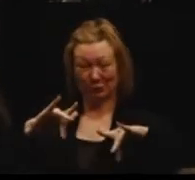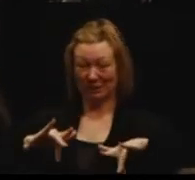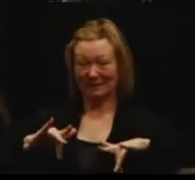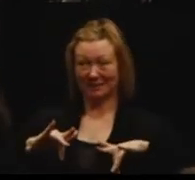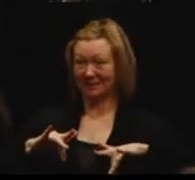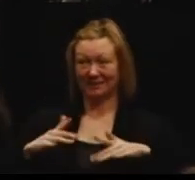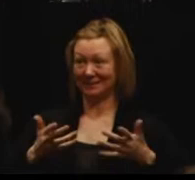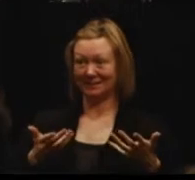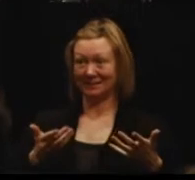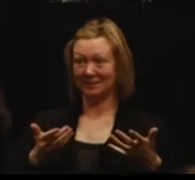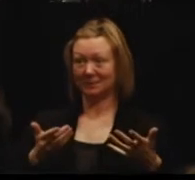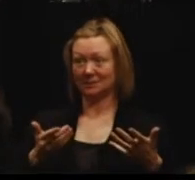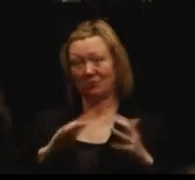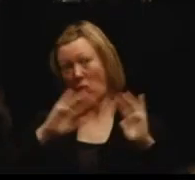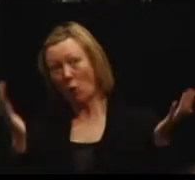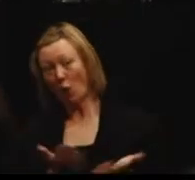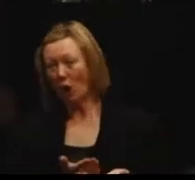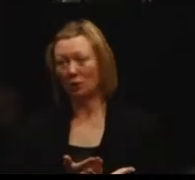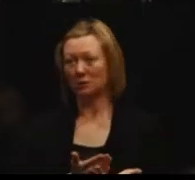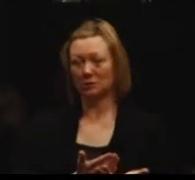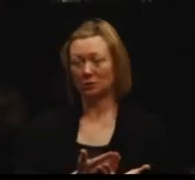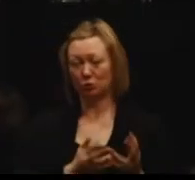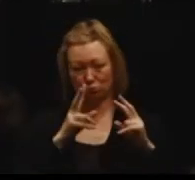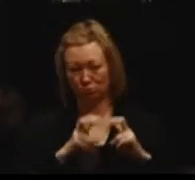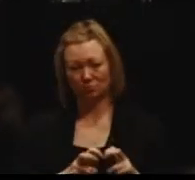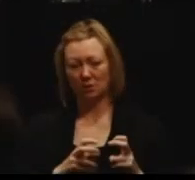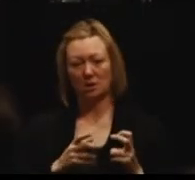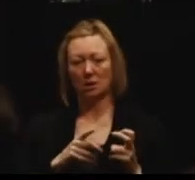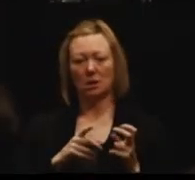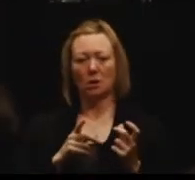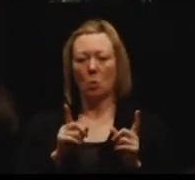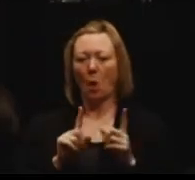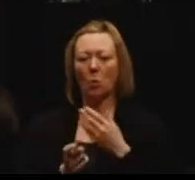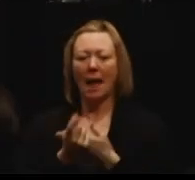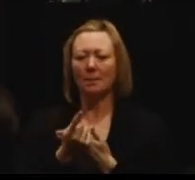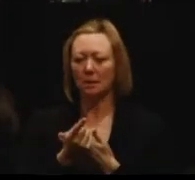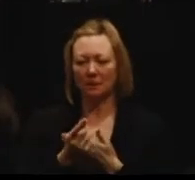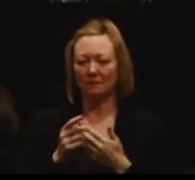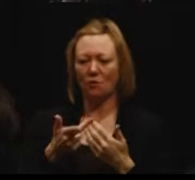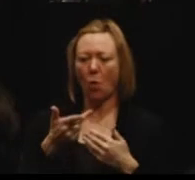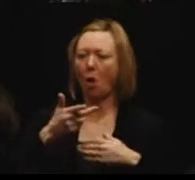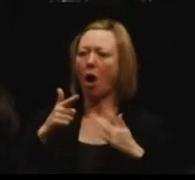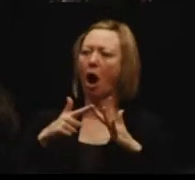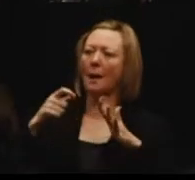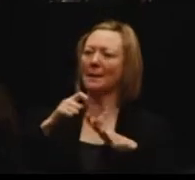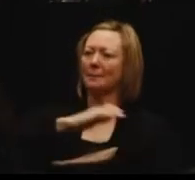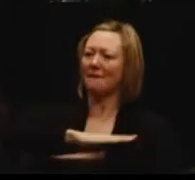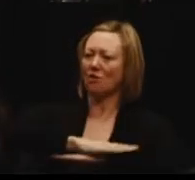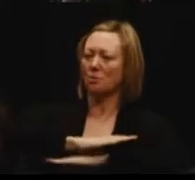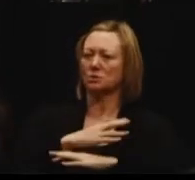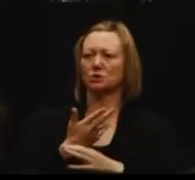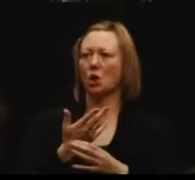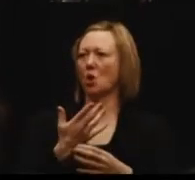support what will happen with IP platforms. And so essentially what you're getting is the most vigorous and litigious